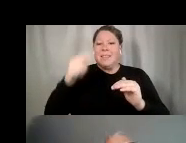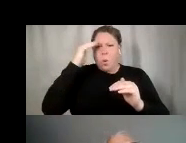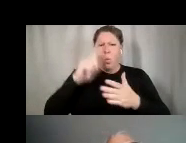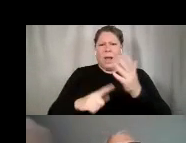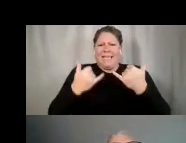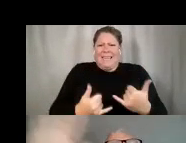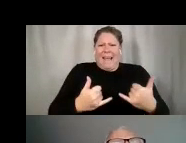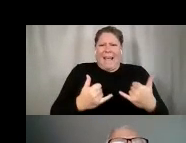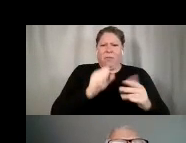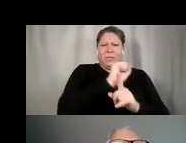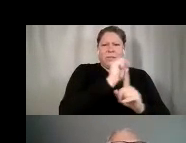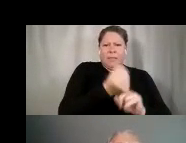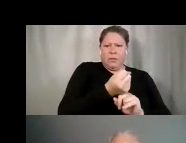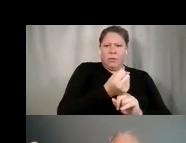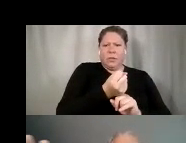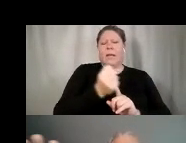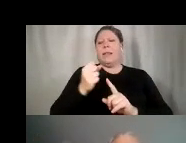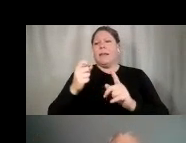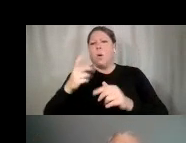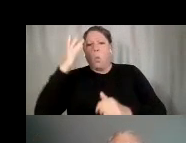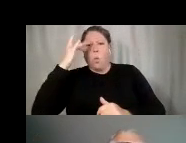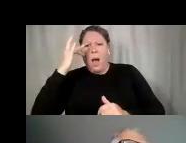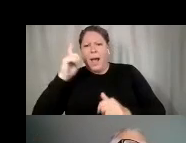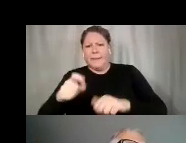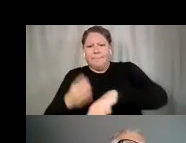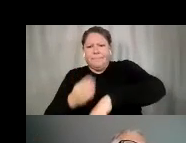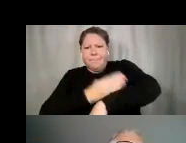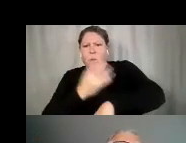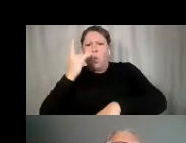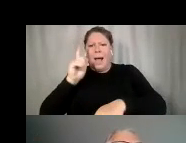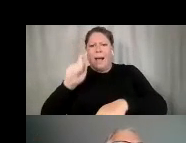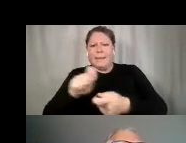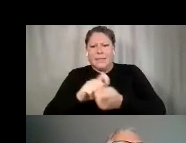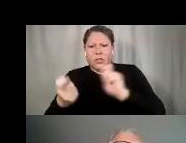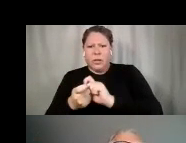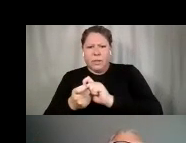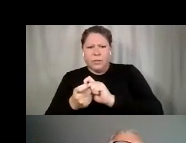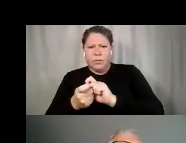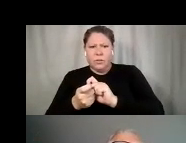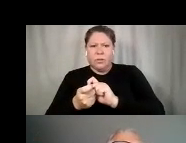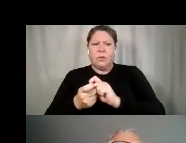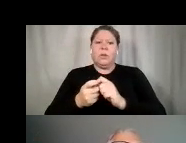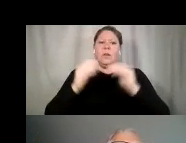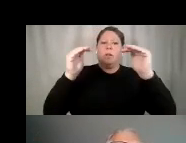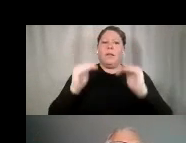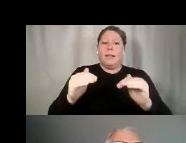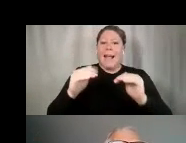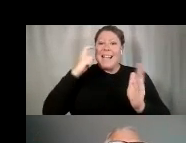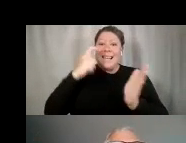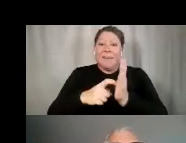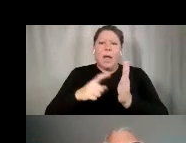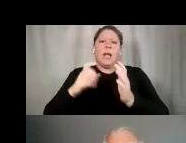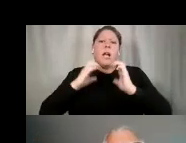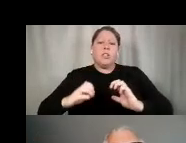what is it justifying, why are we doing this? And sometimes we include the pain for the customer. We have